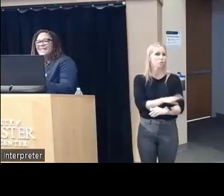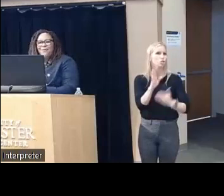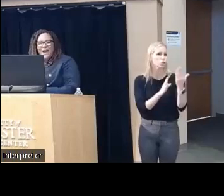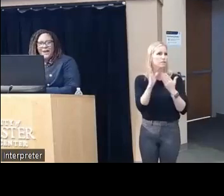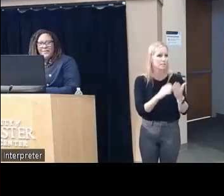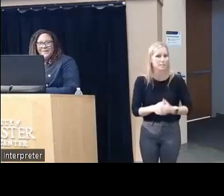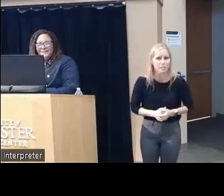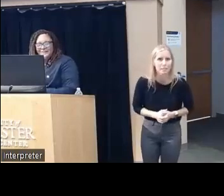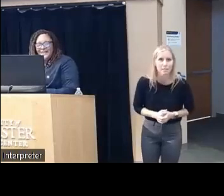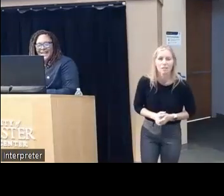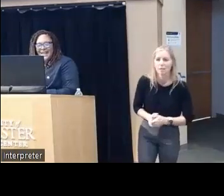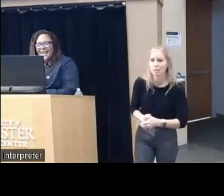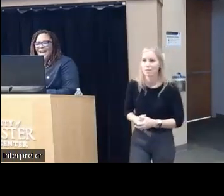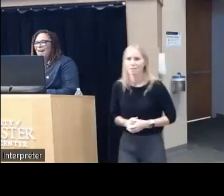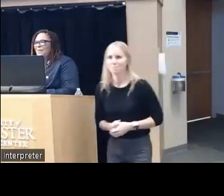As I wrap up,